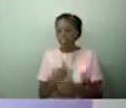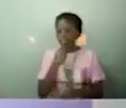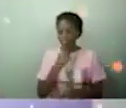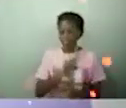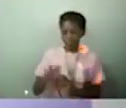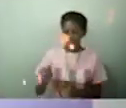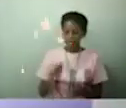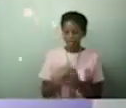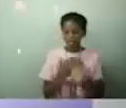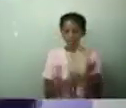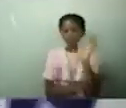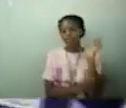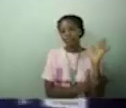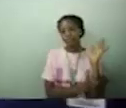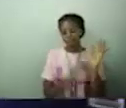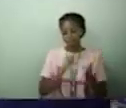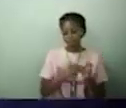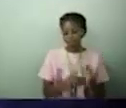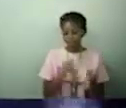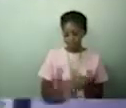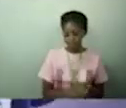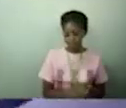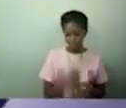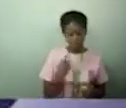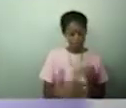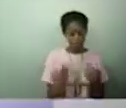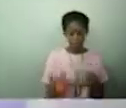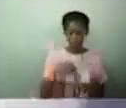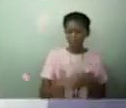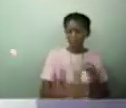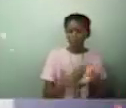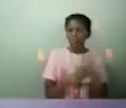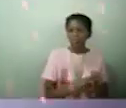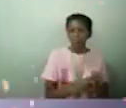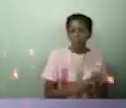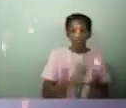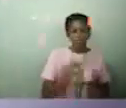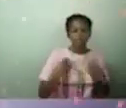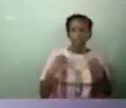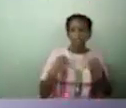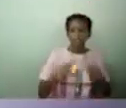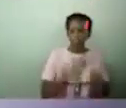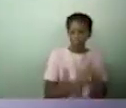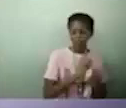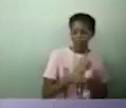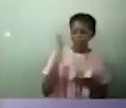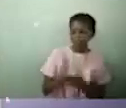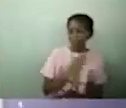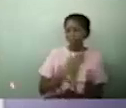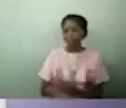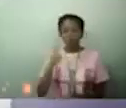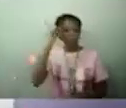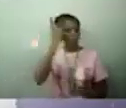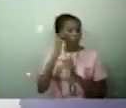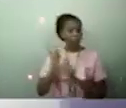God? By the world, I mean the systems, the influence, the fashions, the way, the song, and all